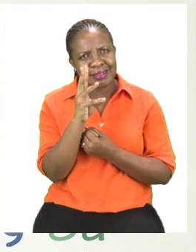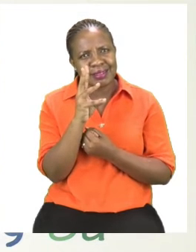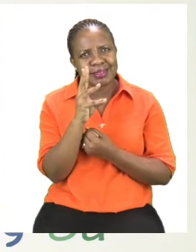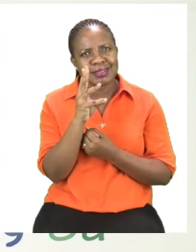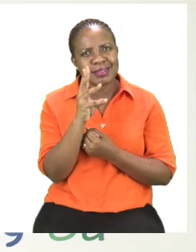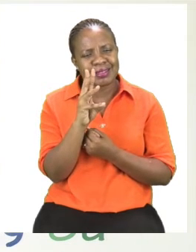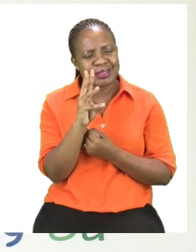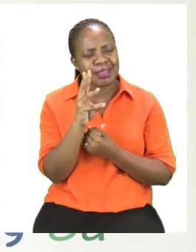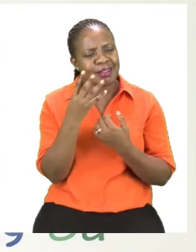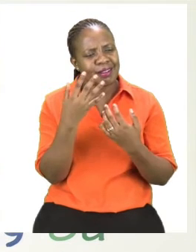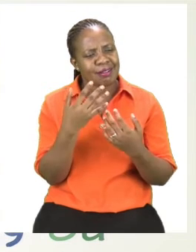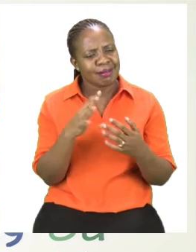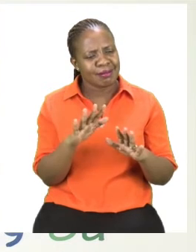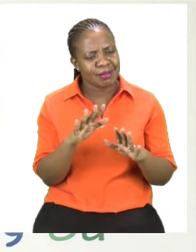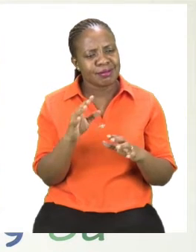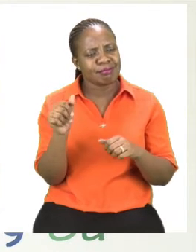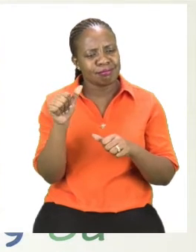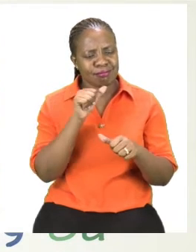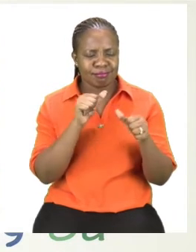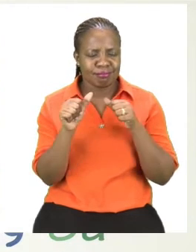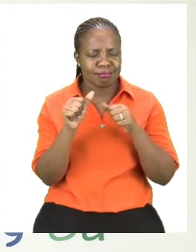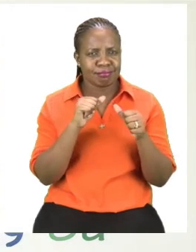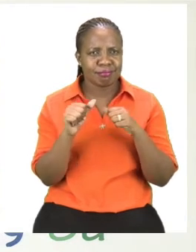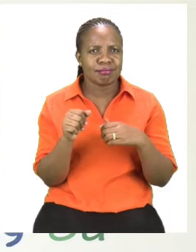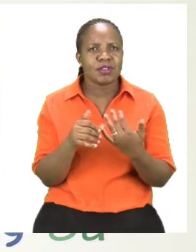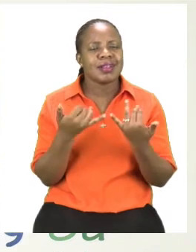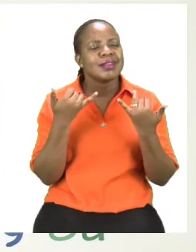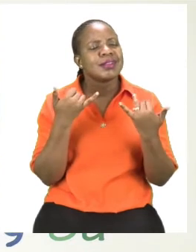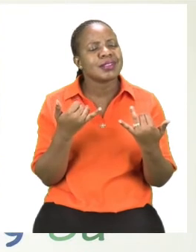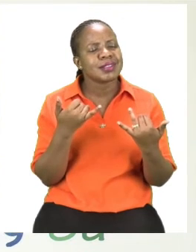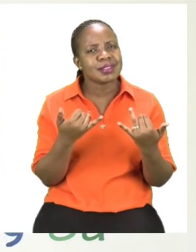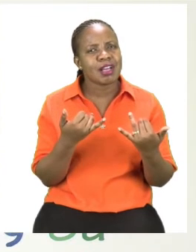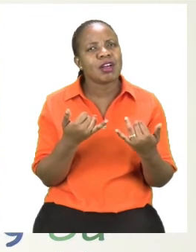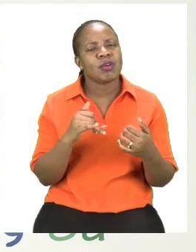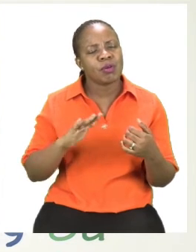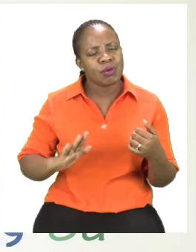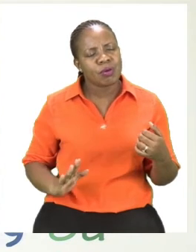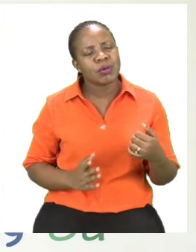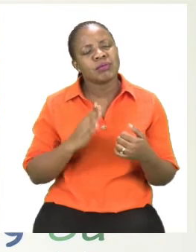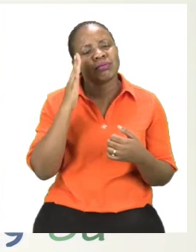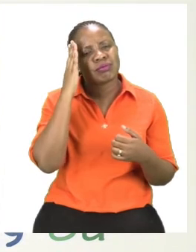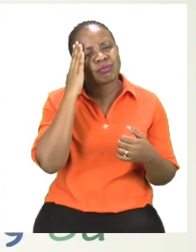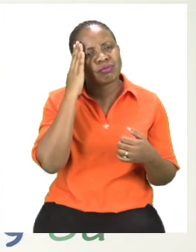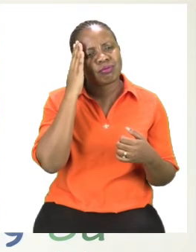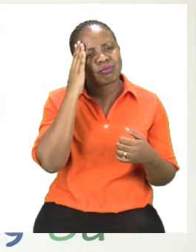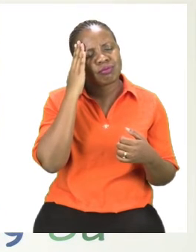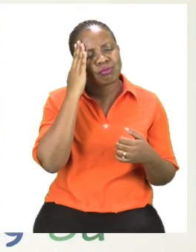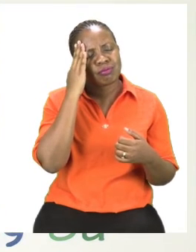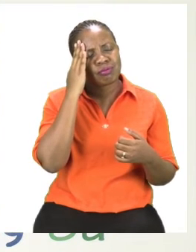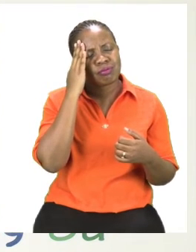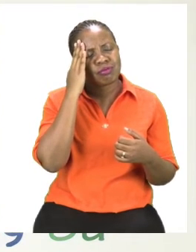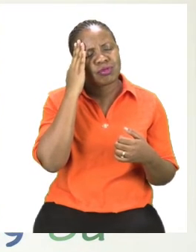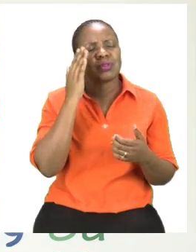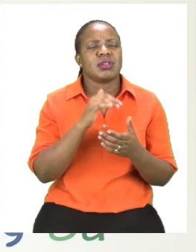we are supposed to be doing. We are supposed to find out how many are left. Now, when we